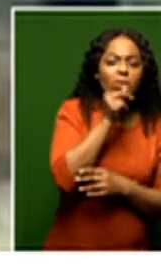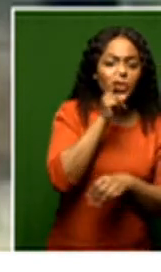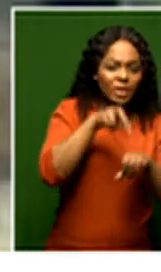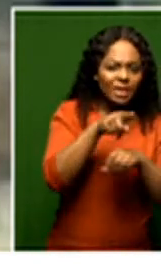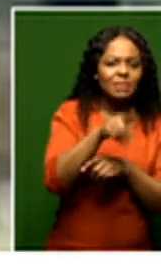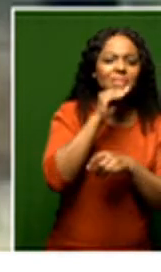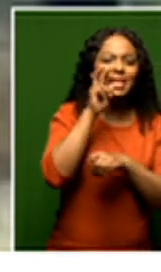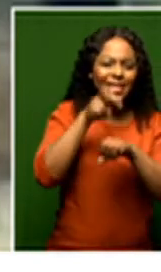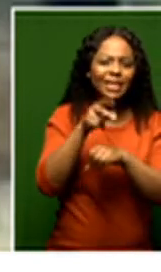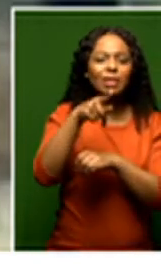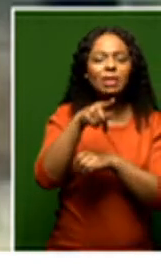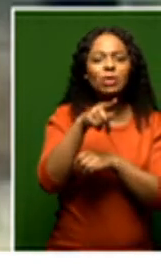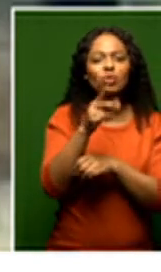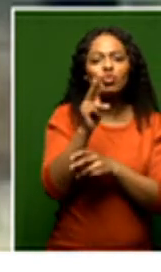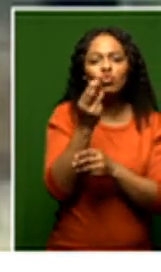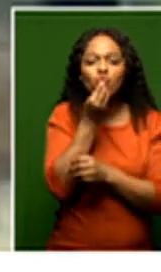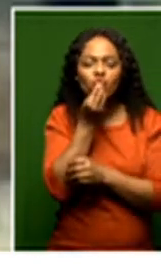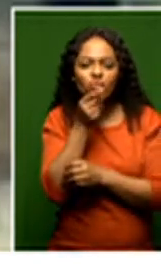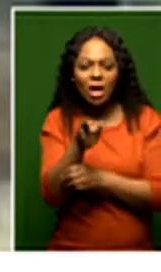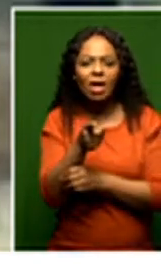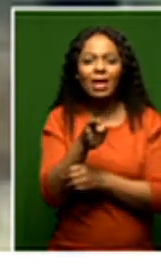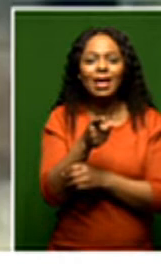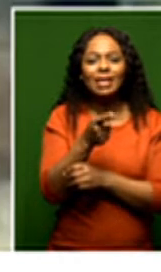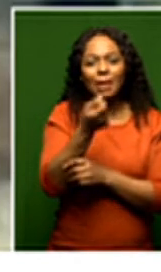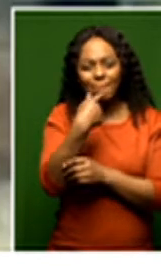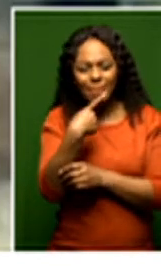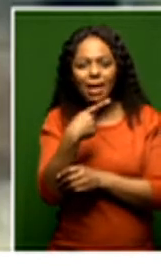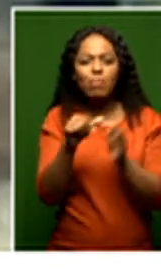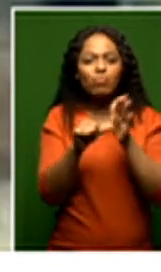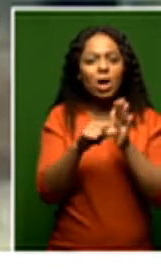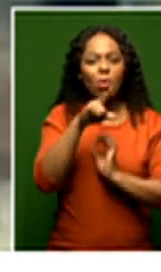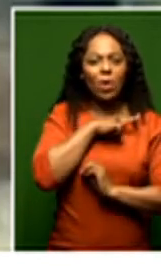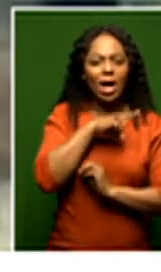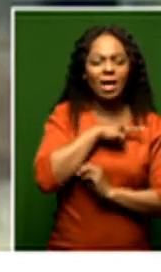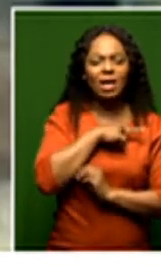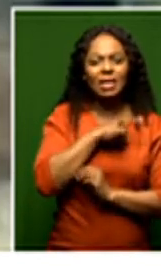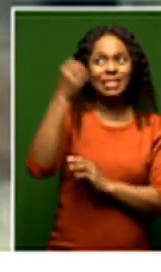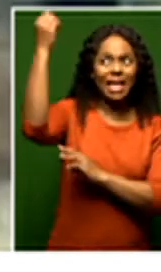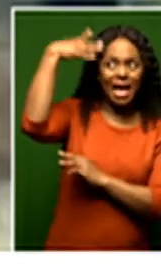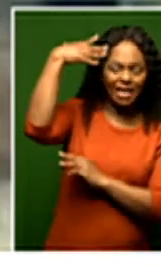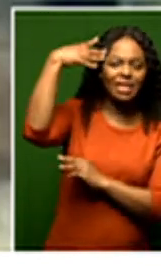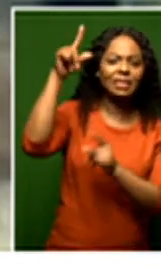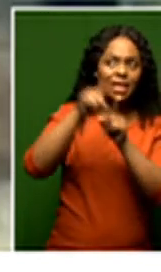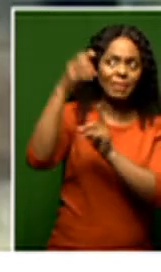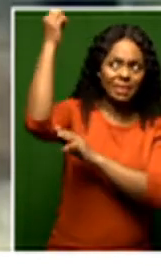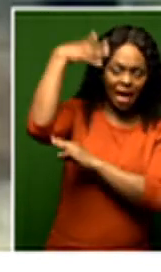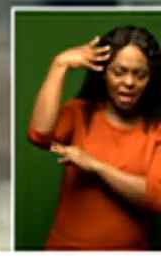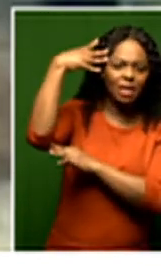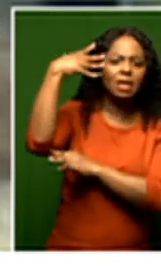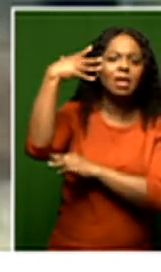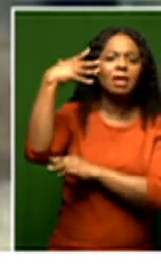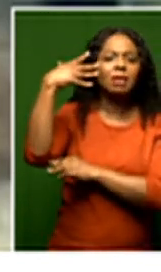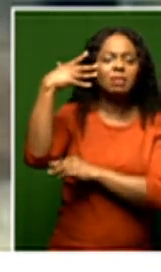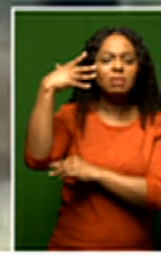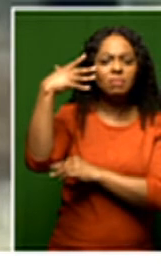need, then we can look to good supplementation. And I often talk about getting into the sun. So we can take, you know, for example, a